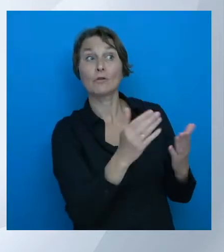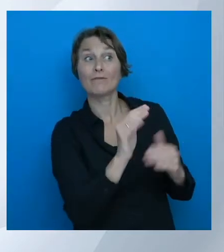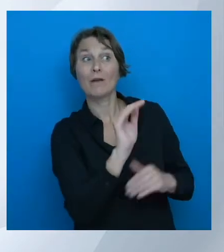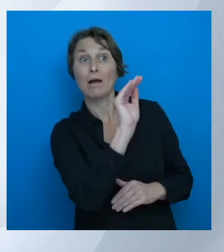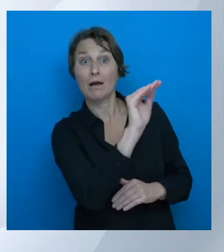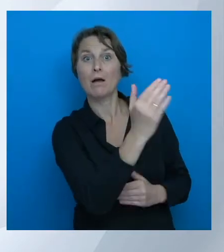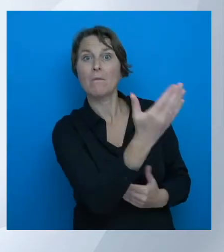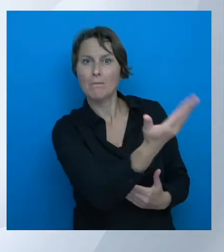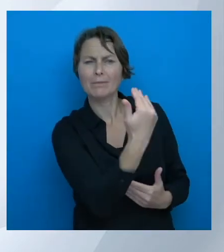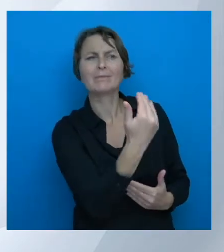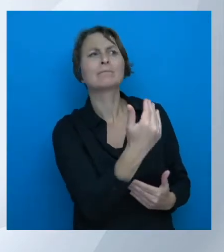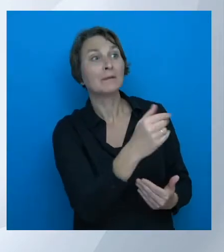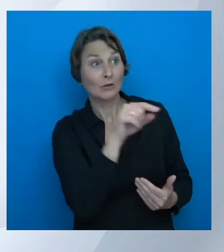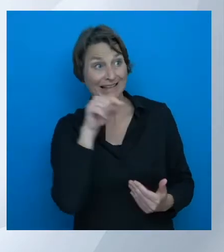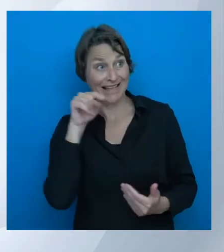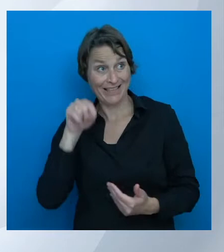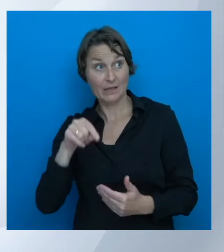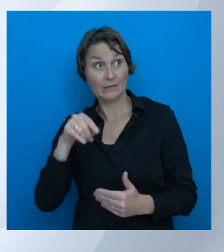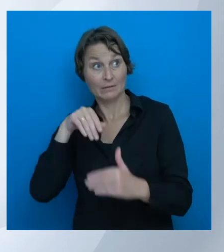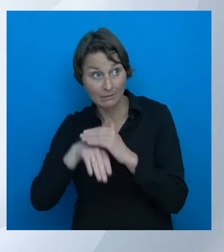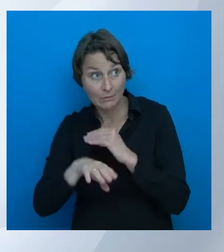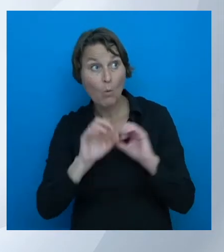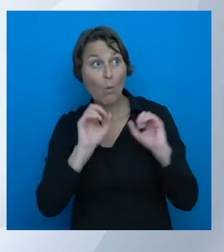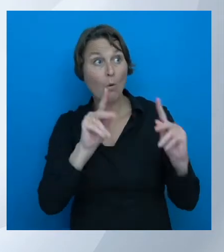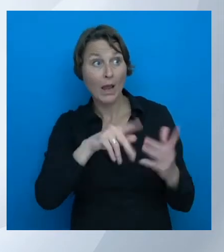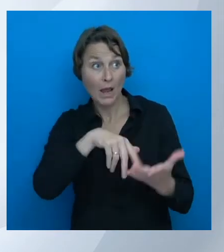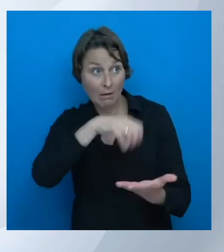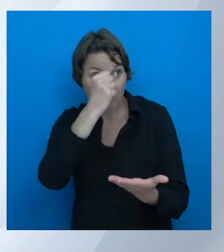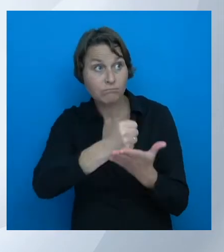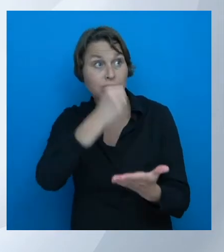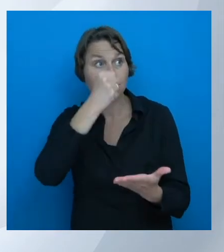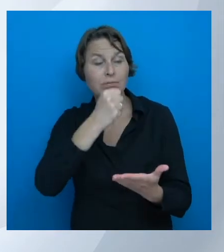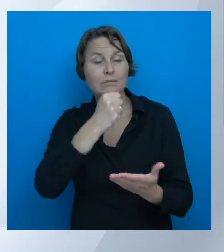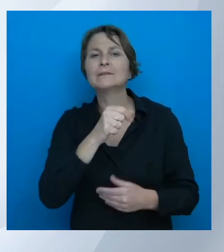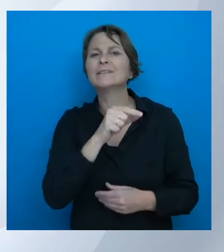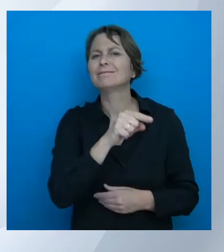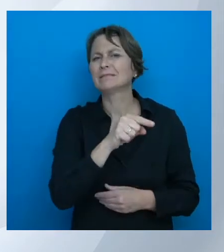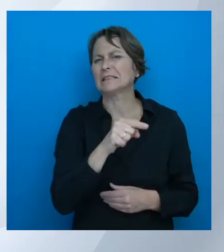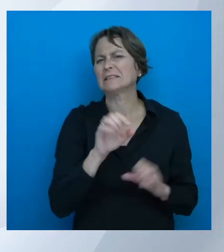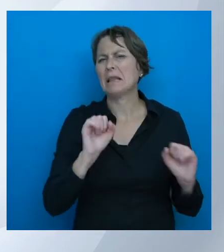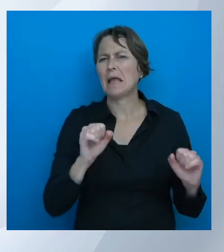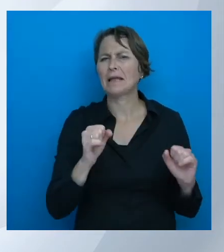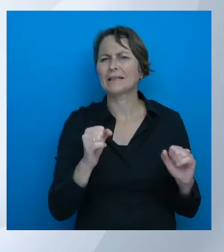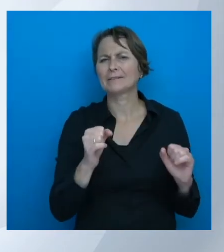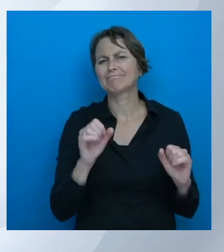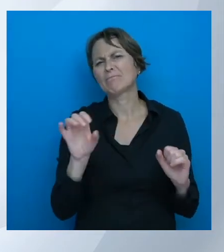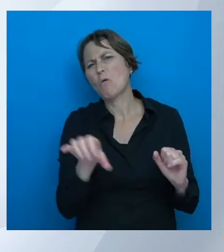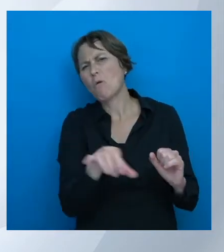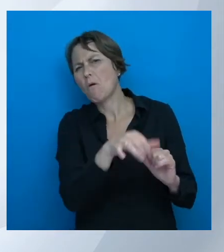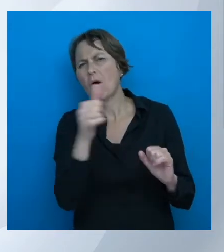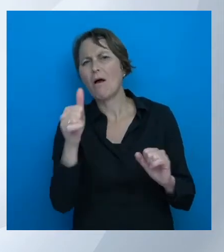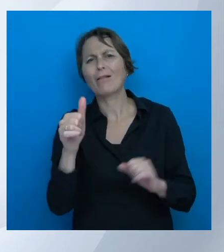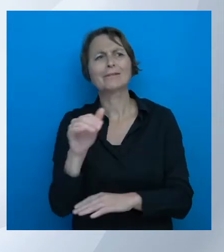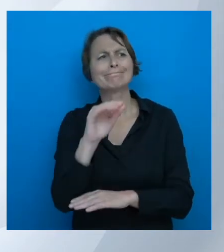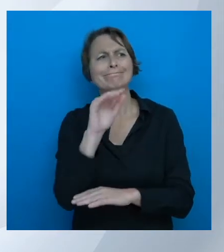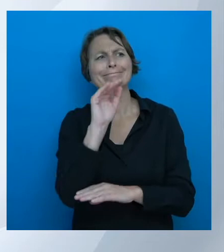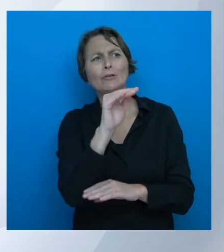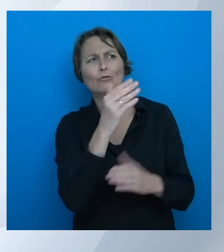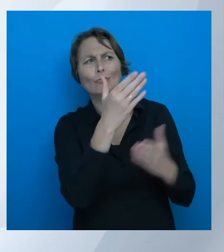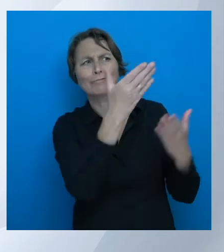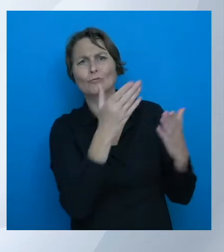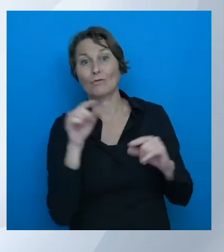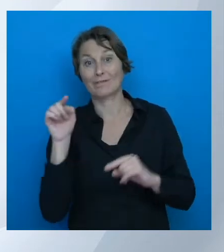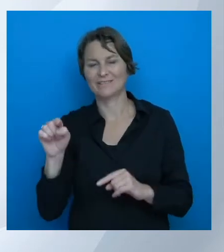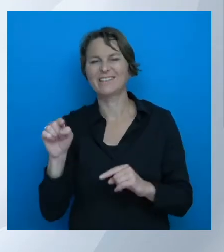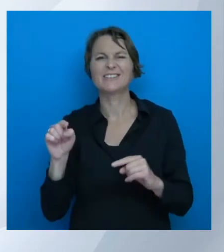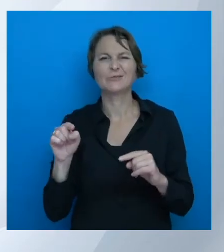validation. And you can see this as just another external service. A pod on your cluster